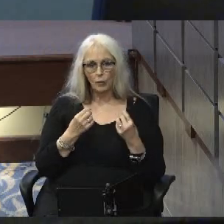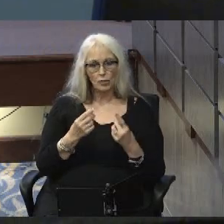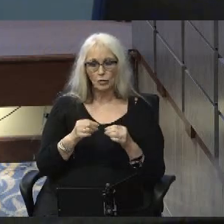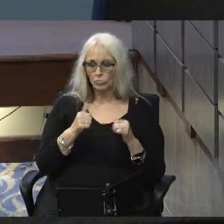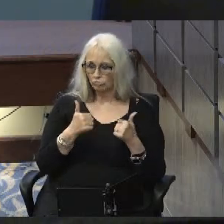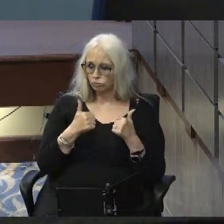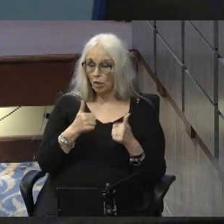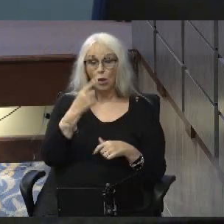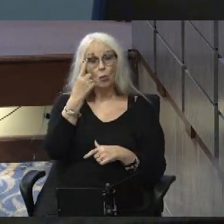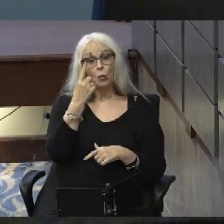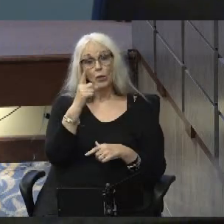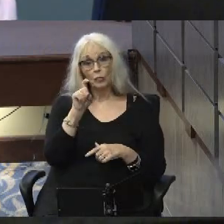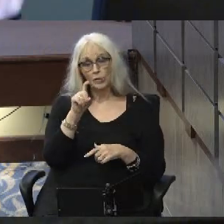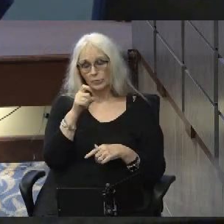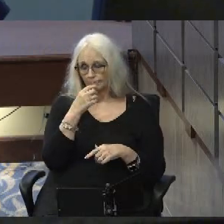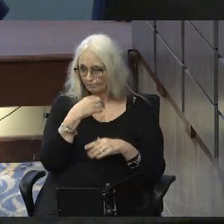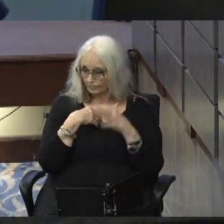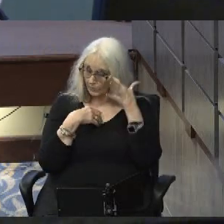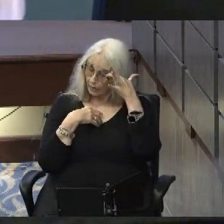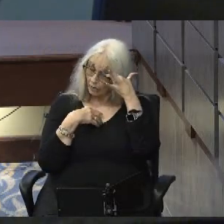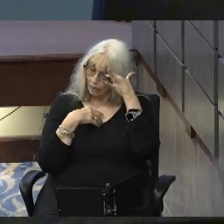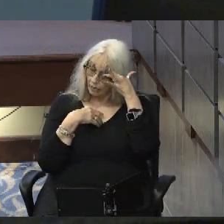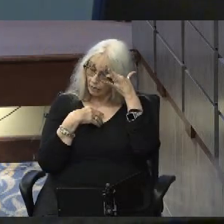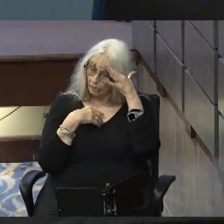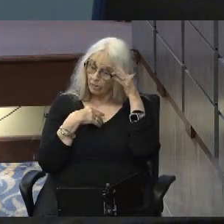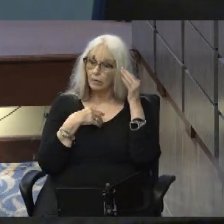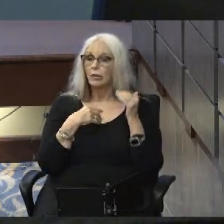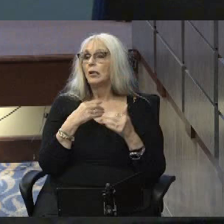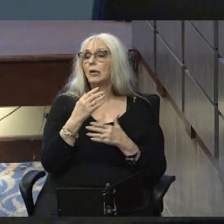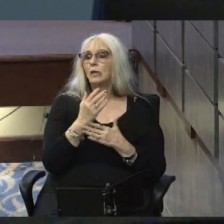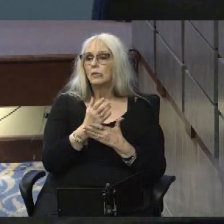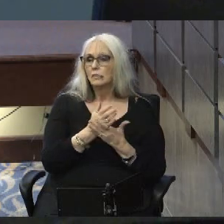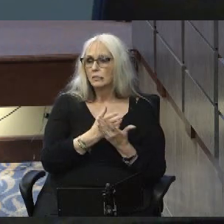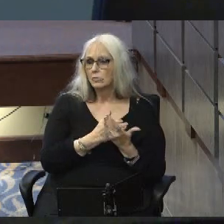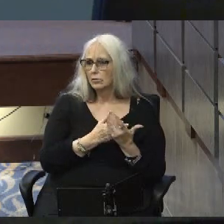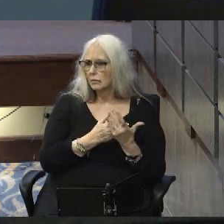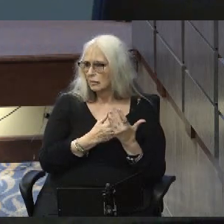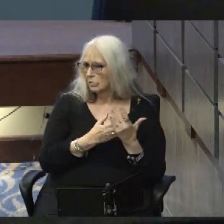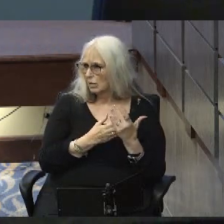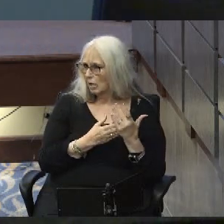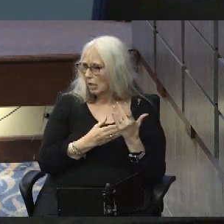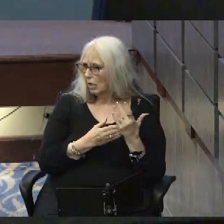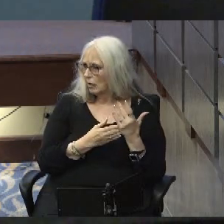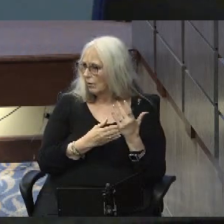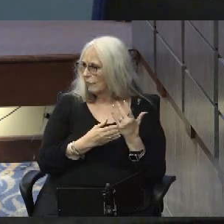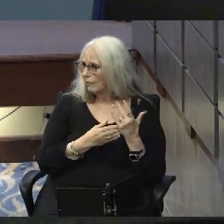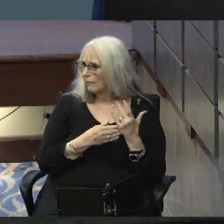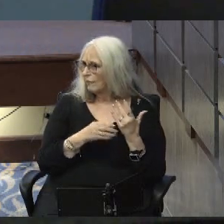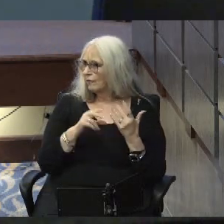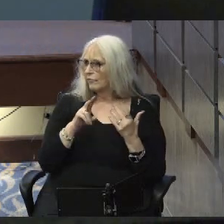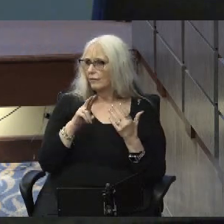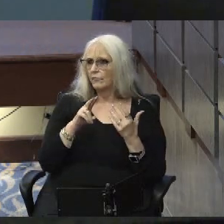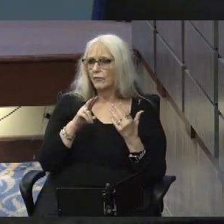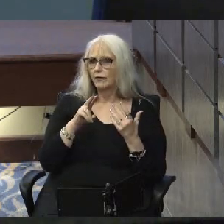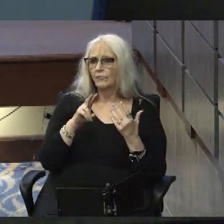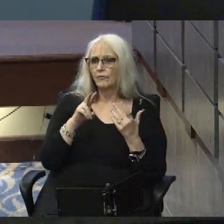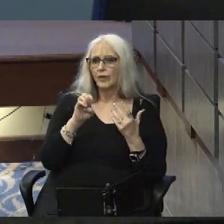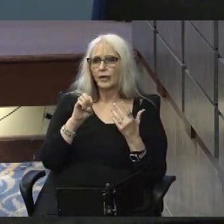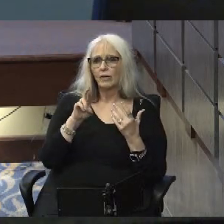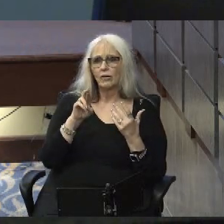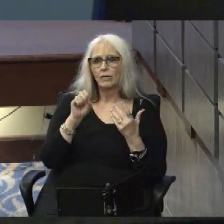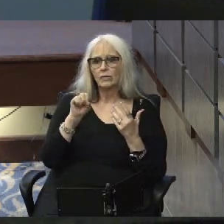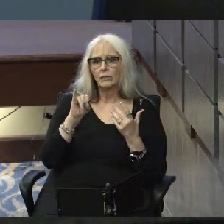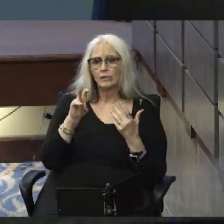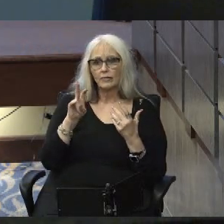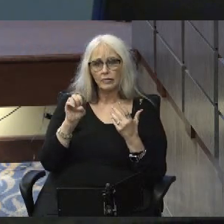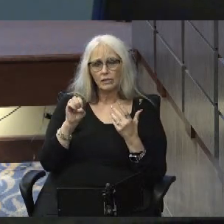quick question, some Versiv and some Loyal Casper, what's the relationship there? Well, Versiv is more focused on